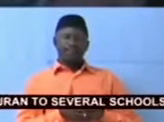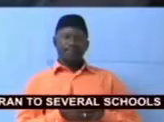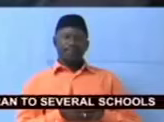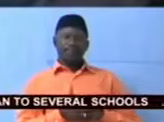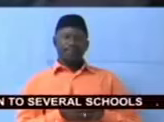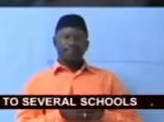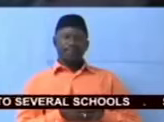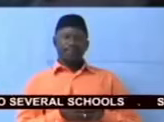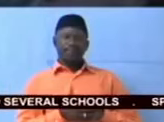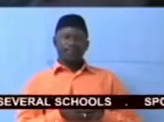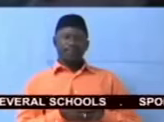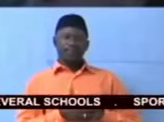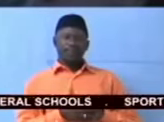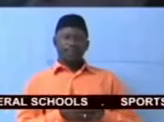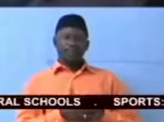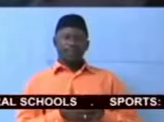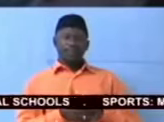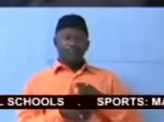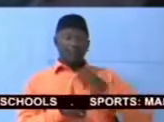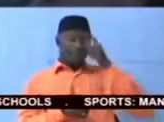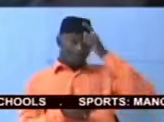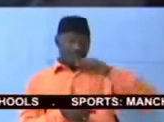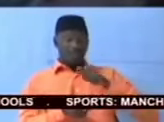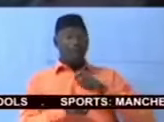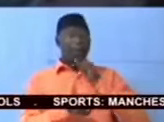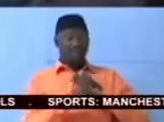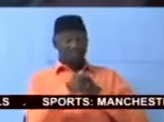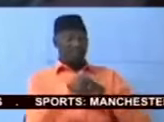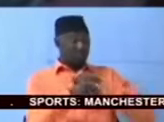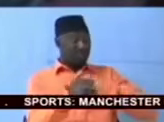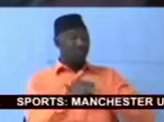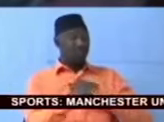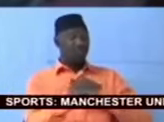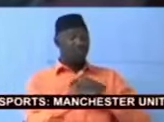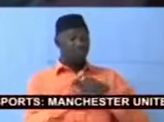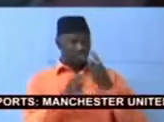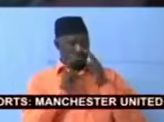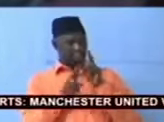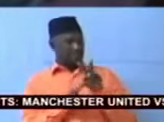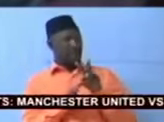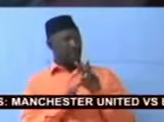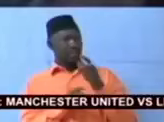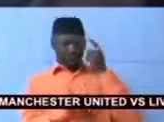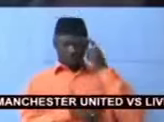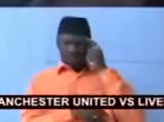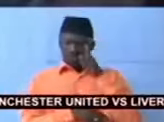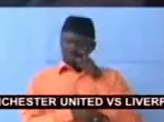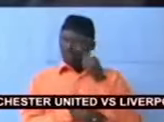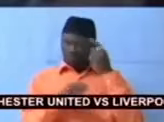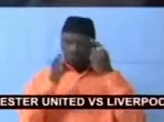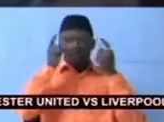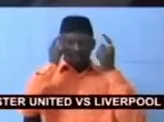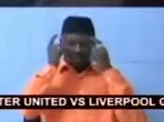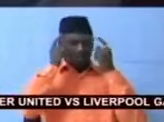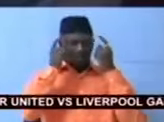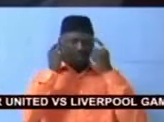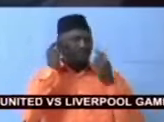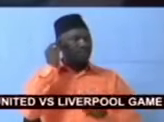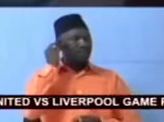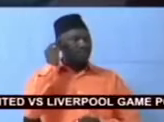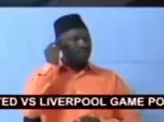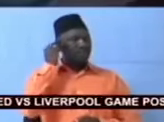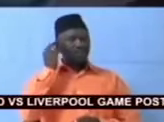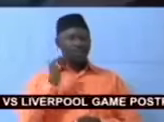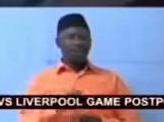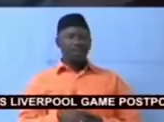who himself was also looking worried mom ci bopam sax mu ngi jaxlé won and then had to make it very clear that he was